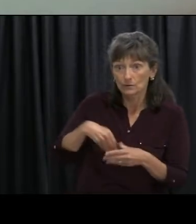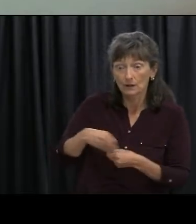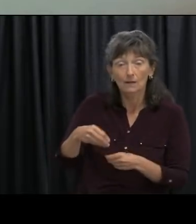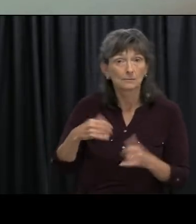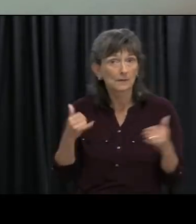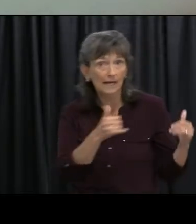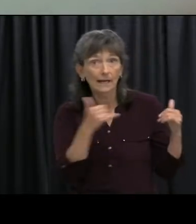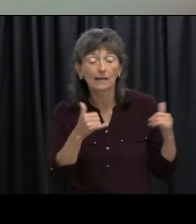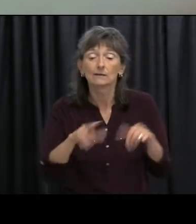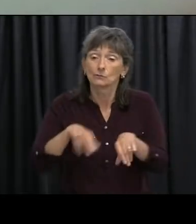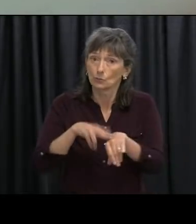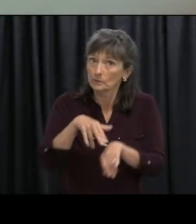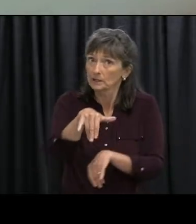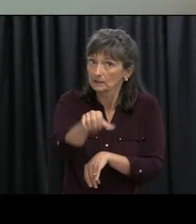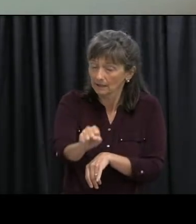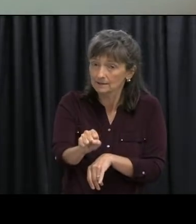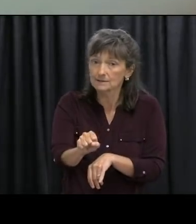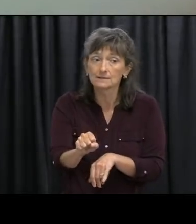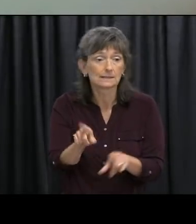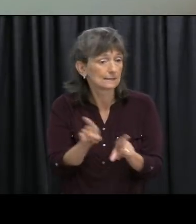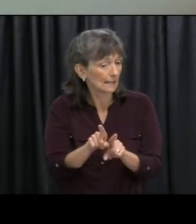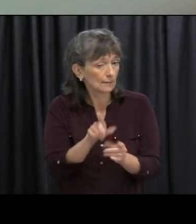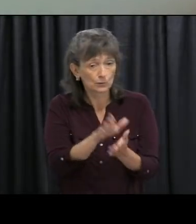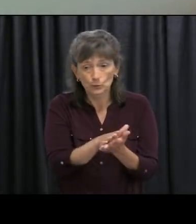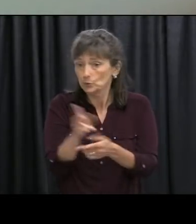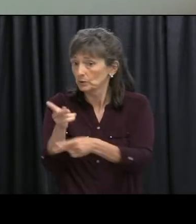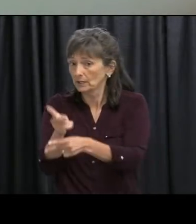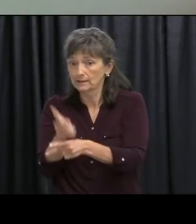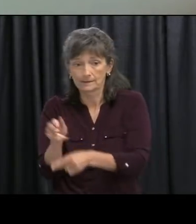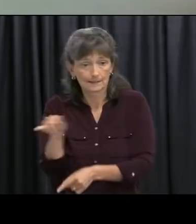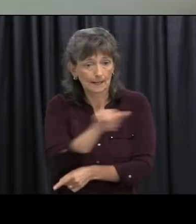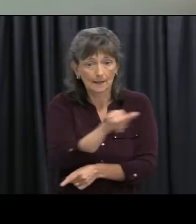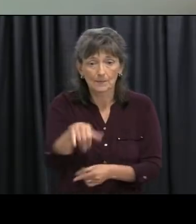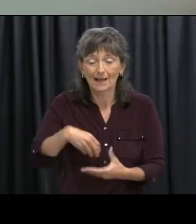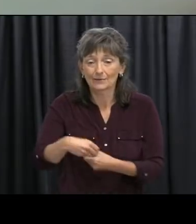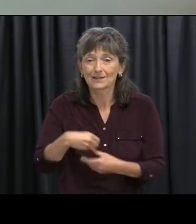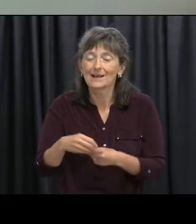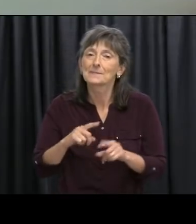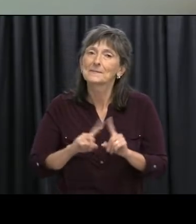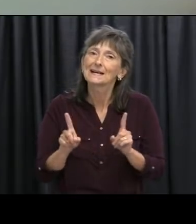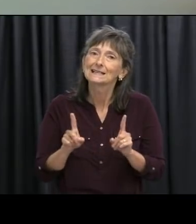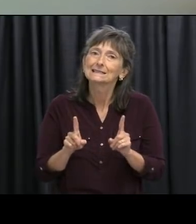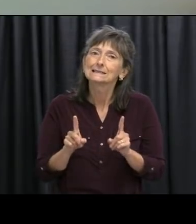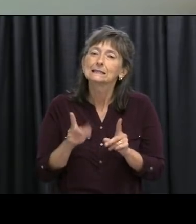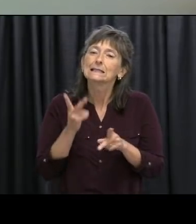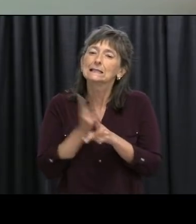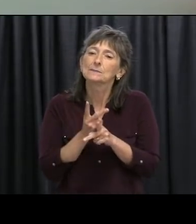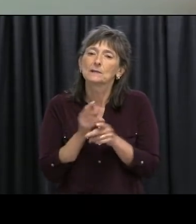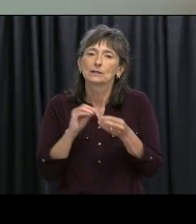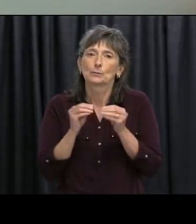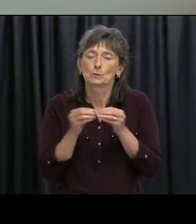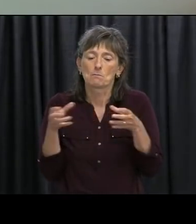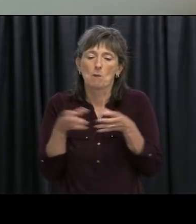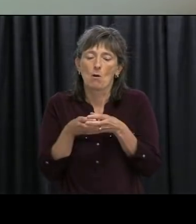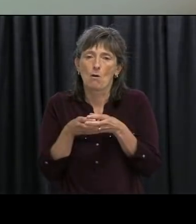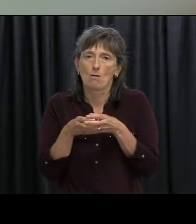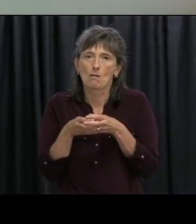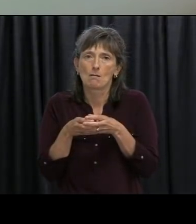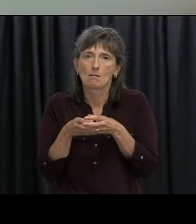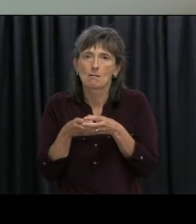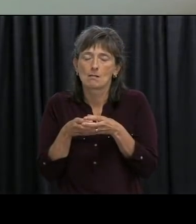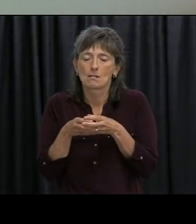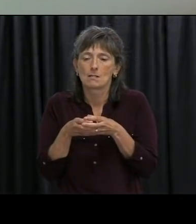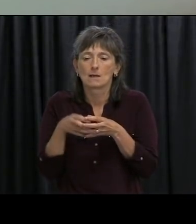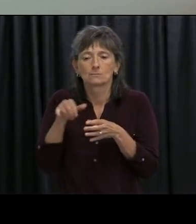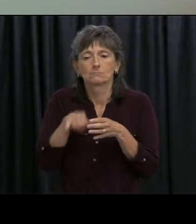normal activity that's happening within schools and daycares, but to try to keep